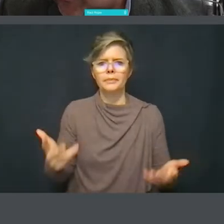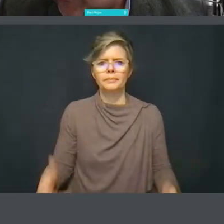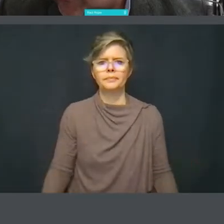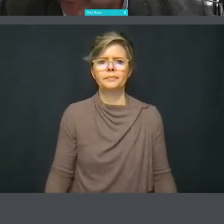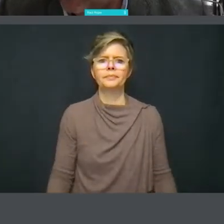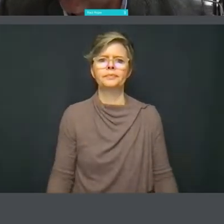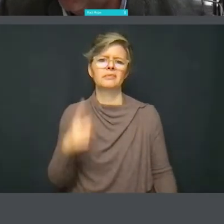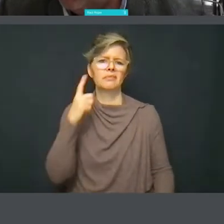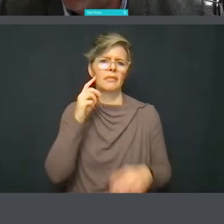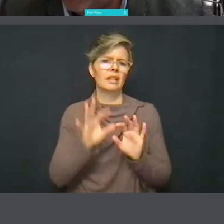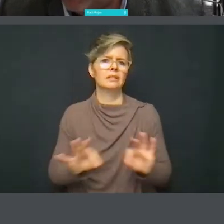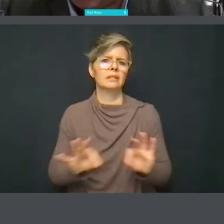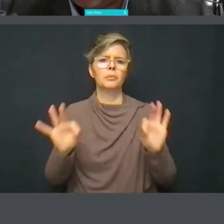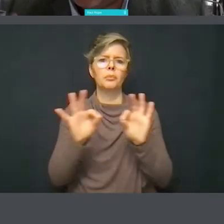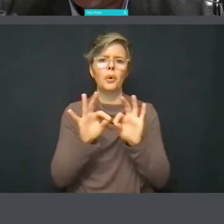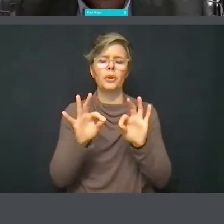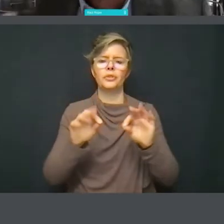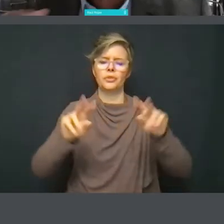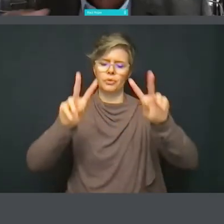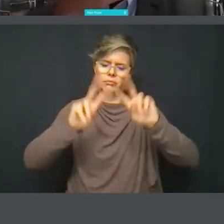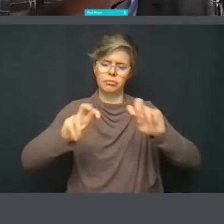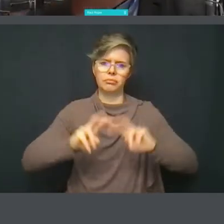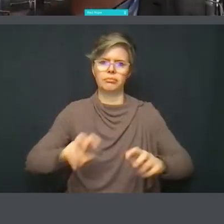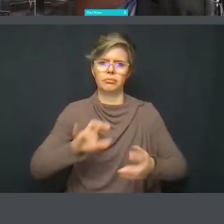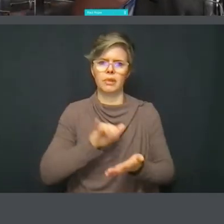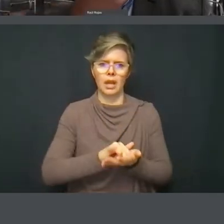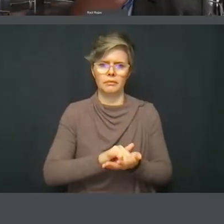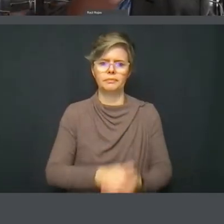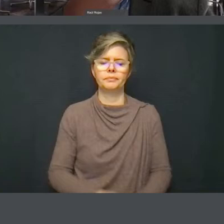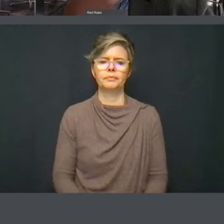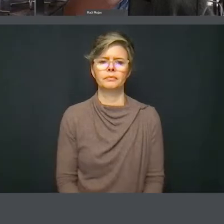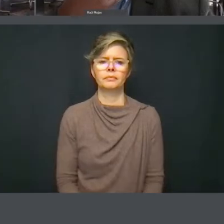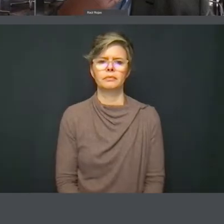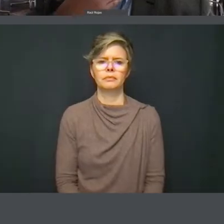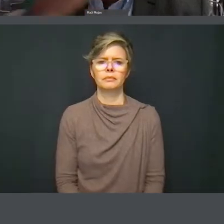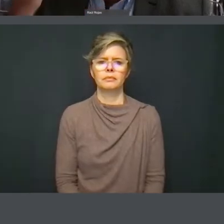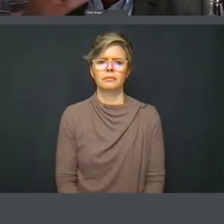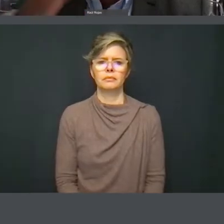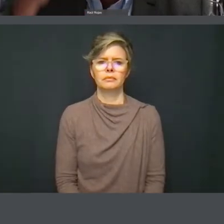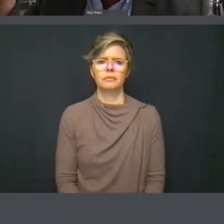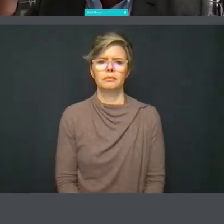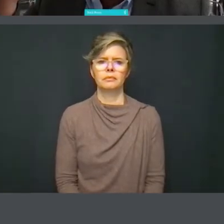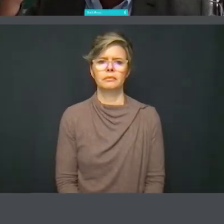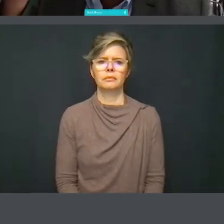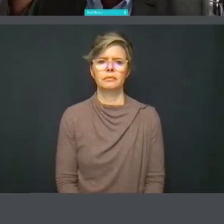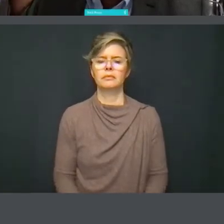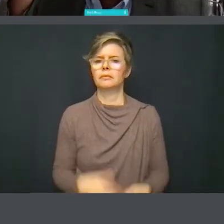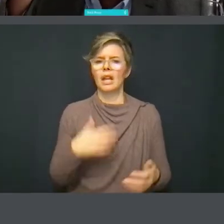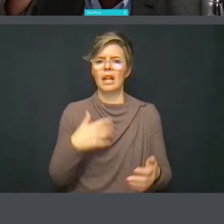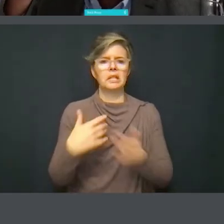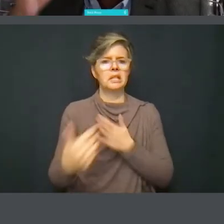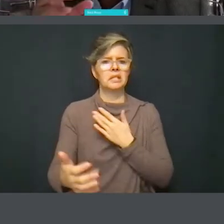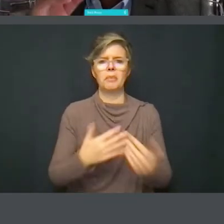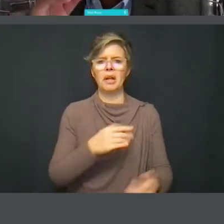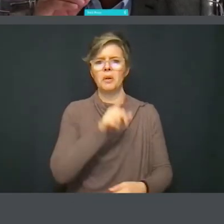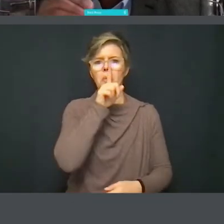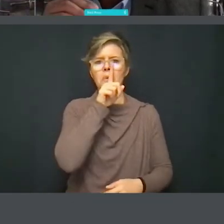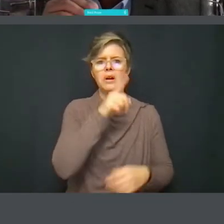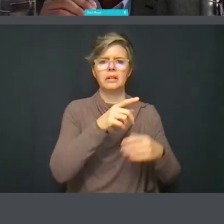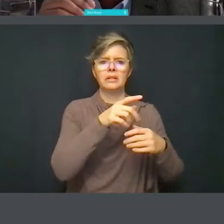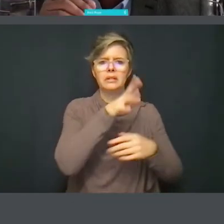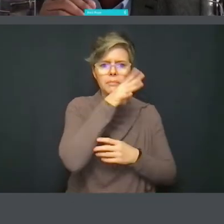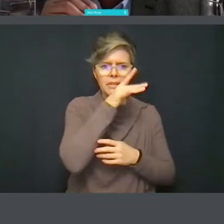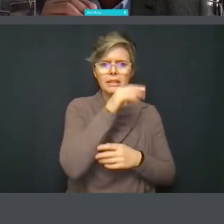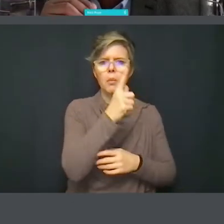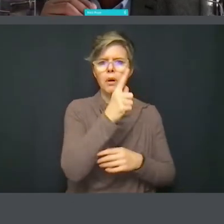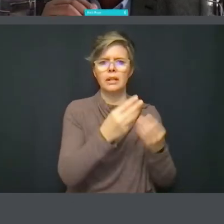in general, again, kind of more background information. Just whether you're monolingual or bilingual, right? We know that as